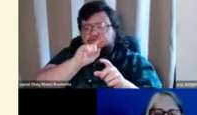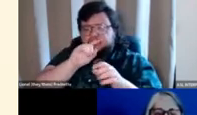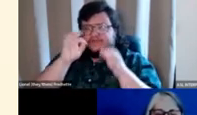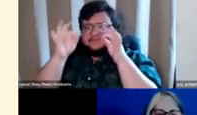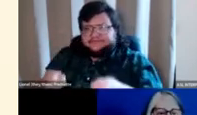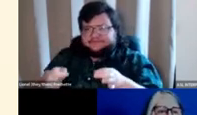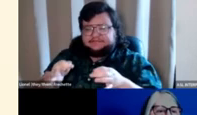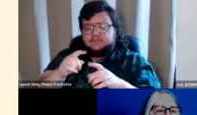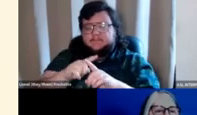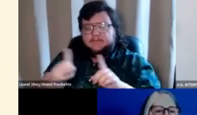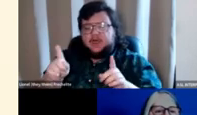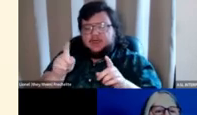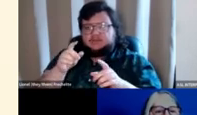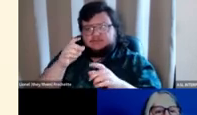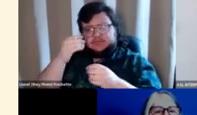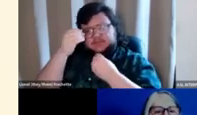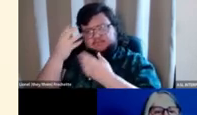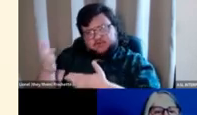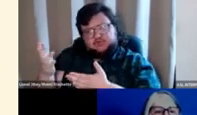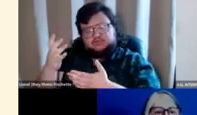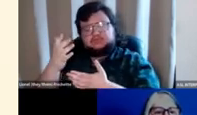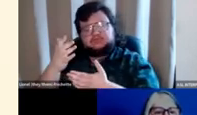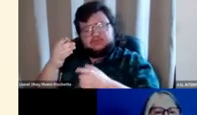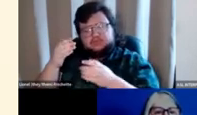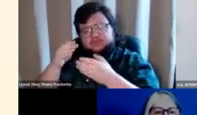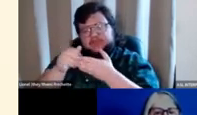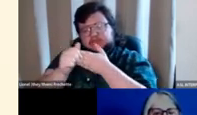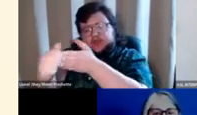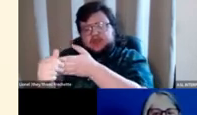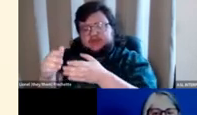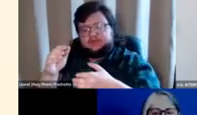Versus non-centered is someone else making decisions for you.